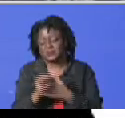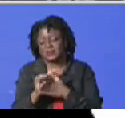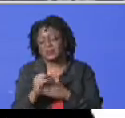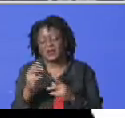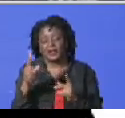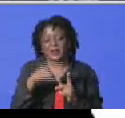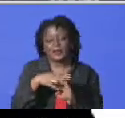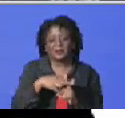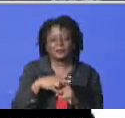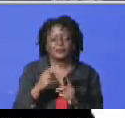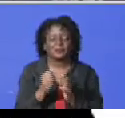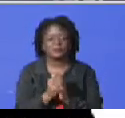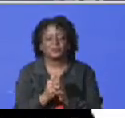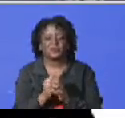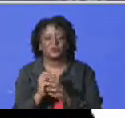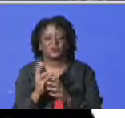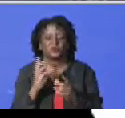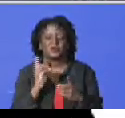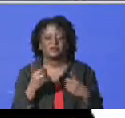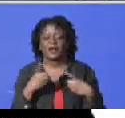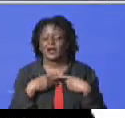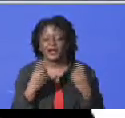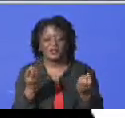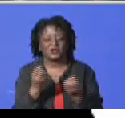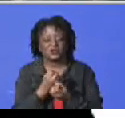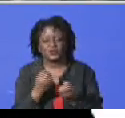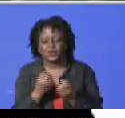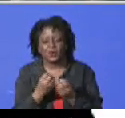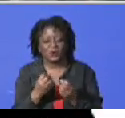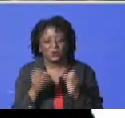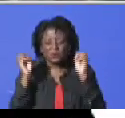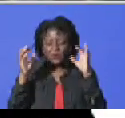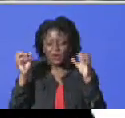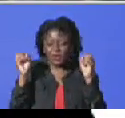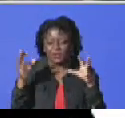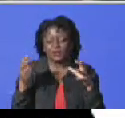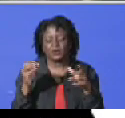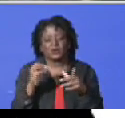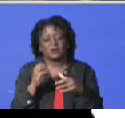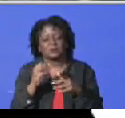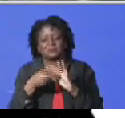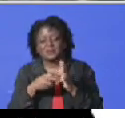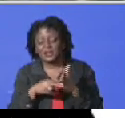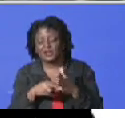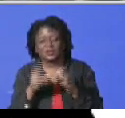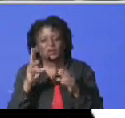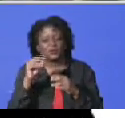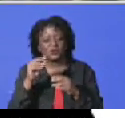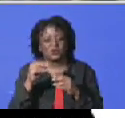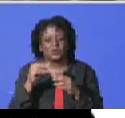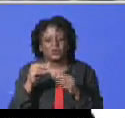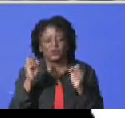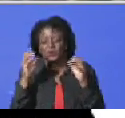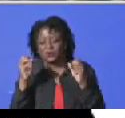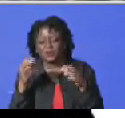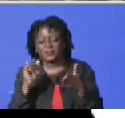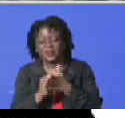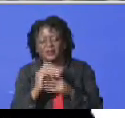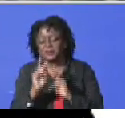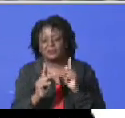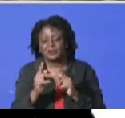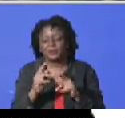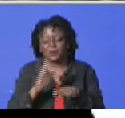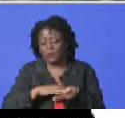alerts, and by that I mean we have had no notifications of people going beyond their virtual boundaries.